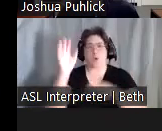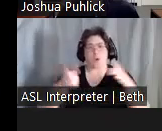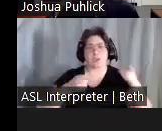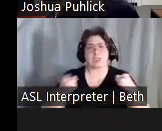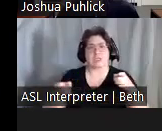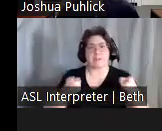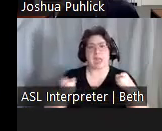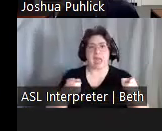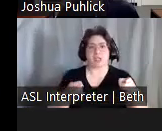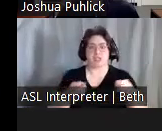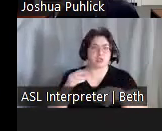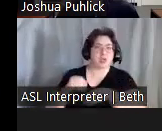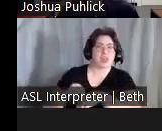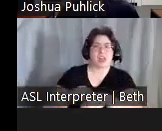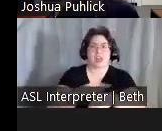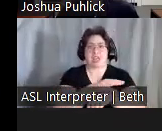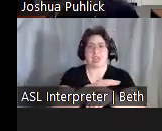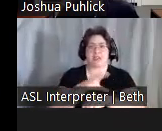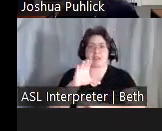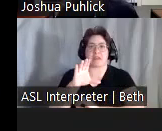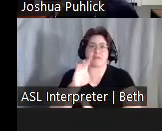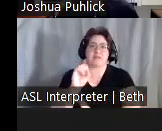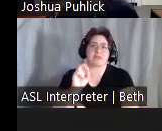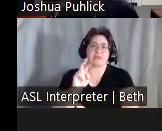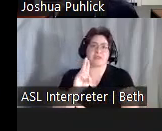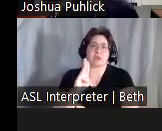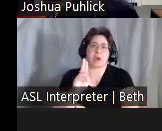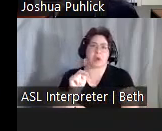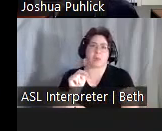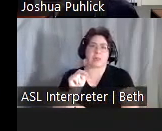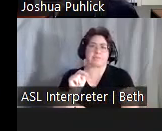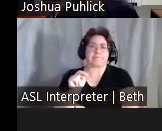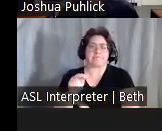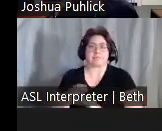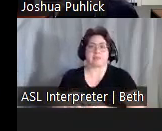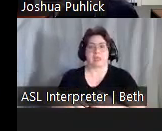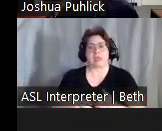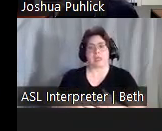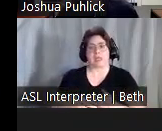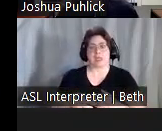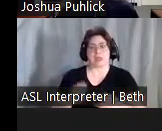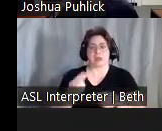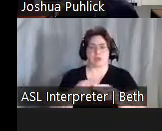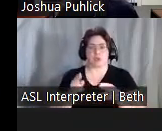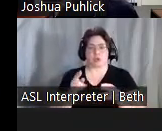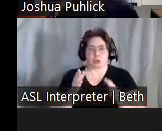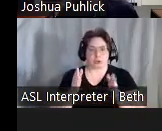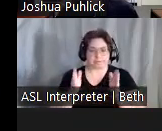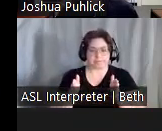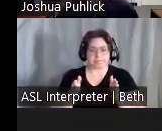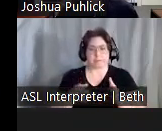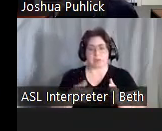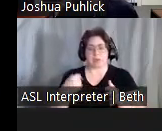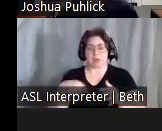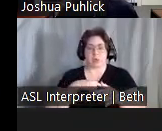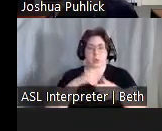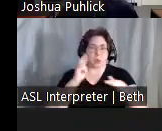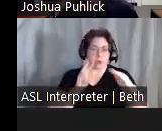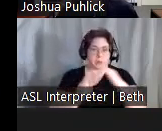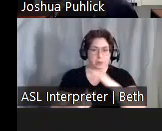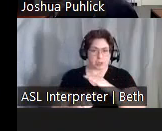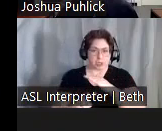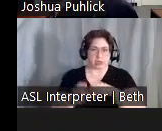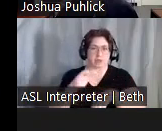will influence carbon dynamics over the short term. So when we project these stocks out over